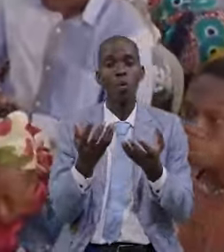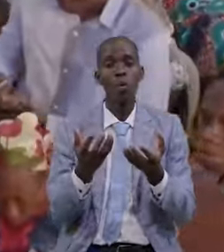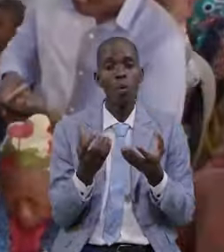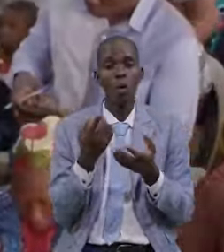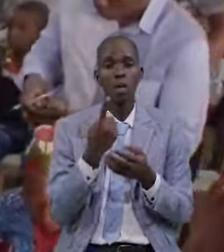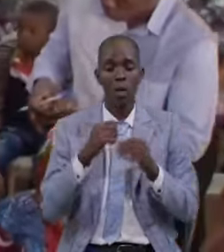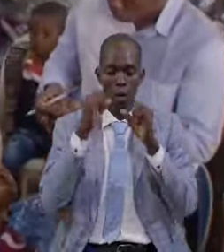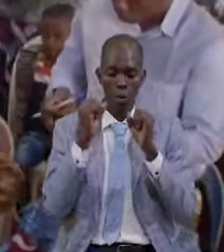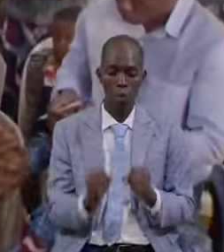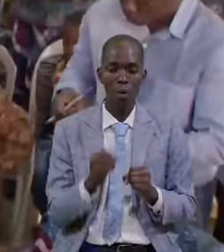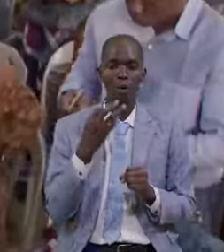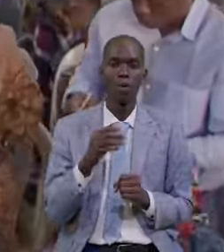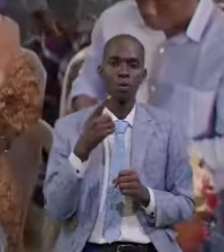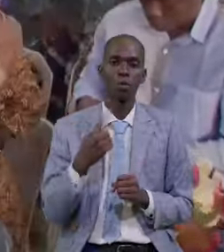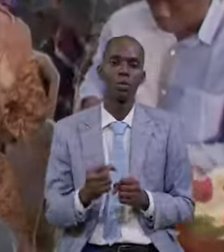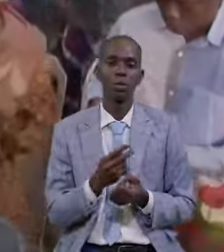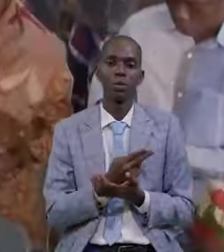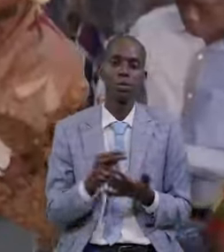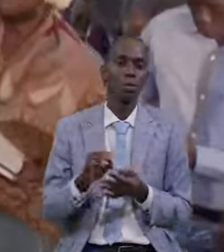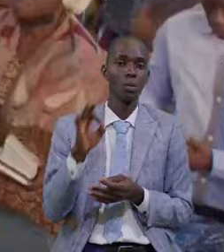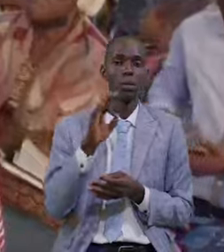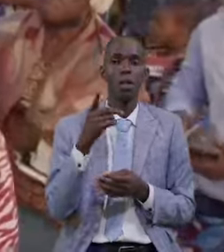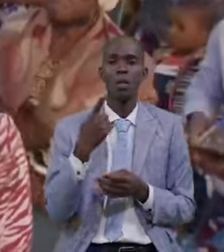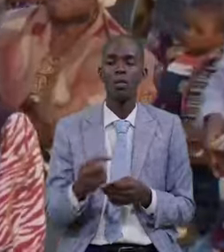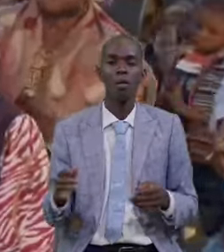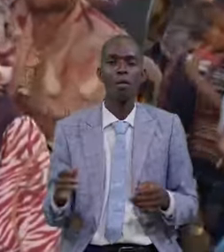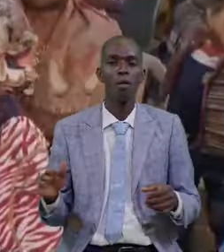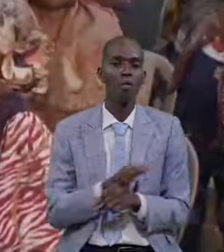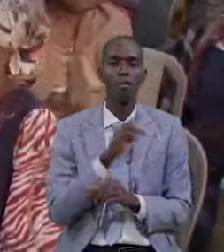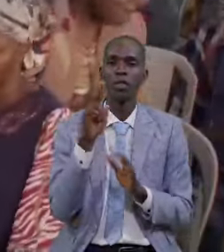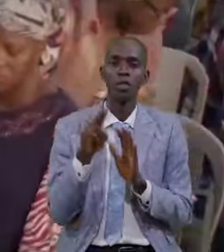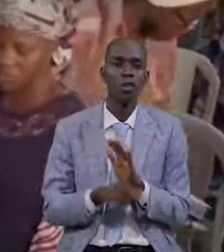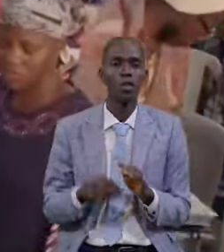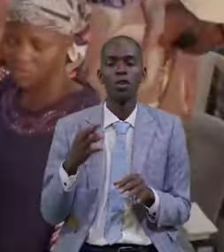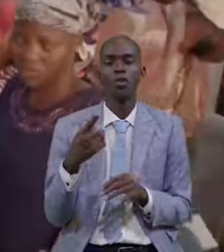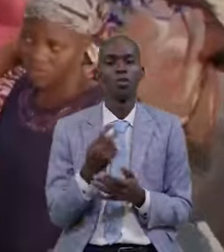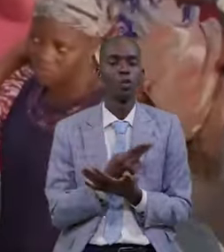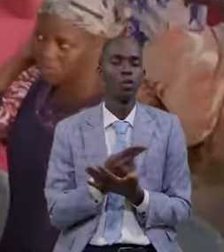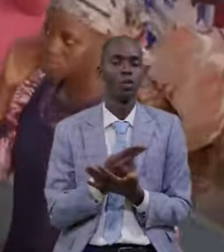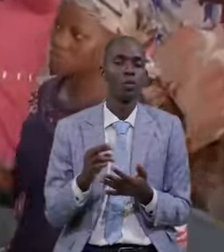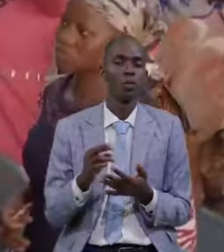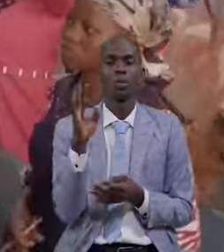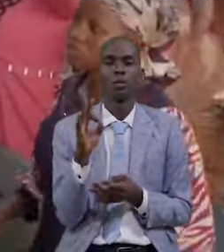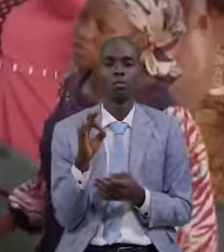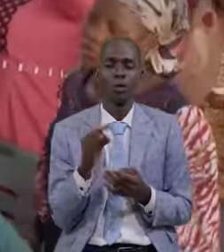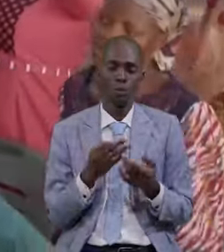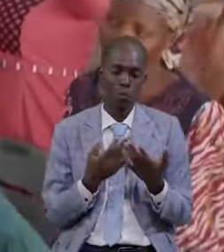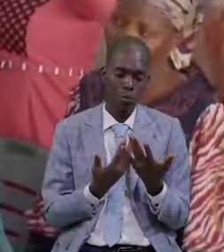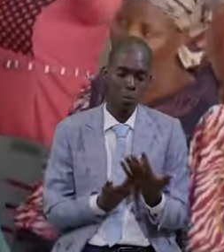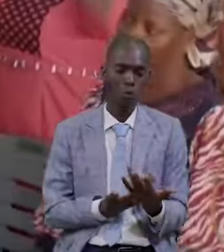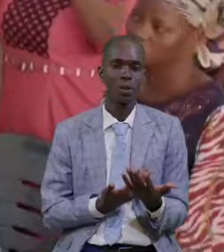power, the fullness of the Holy Ghost. Tarry,